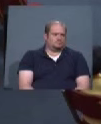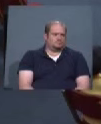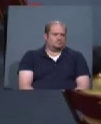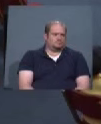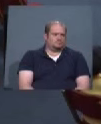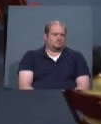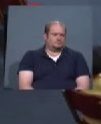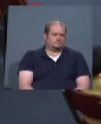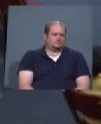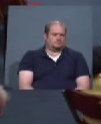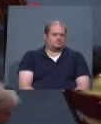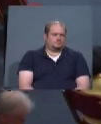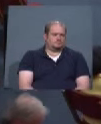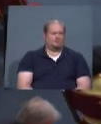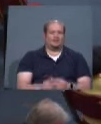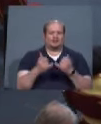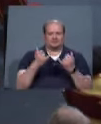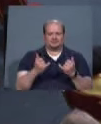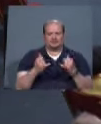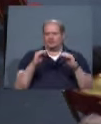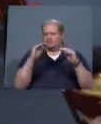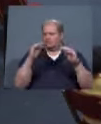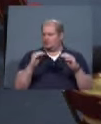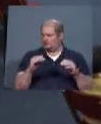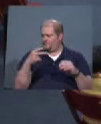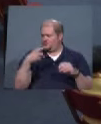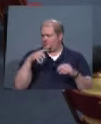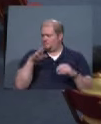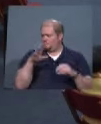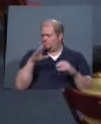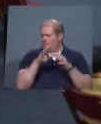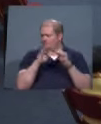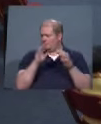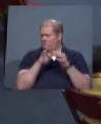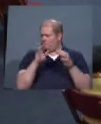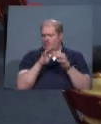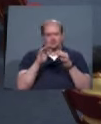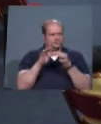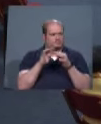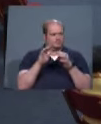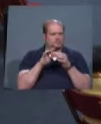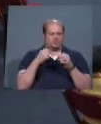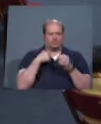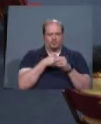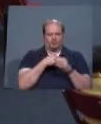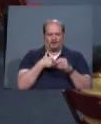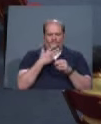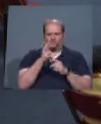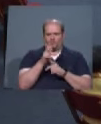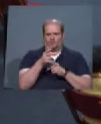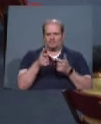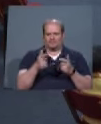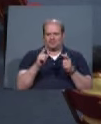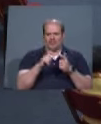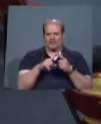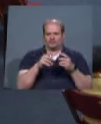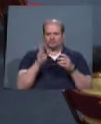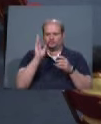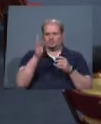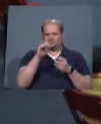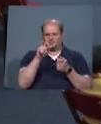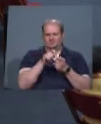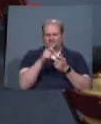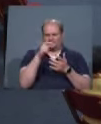Okay, we will now move to citizen communication, where we have 3 minutes. We'll be allowed to present